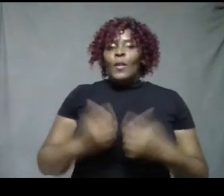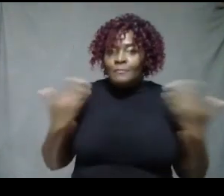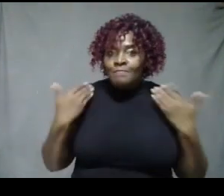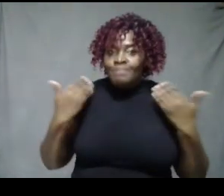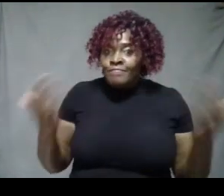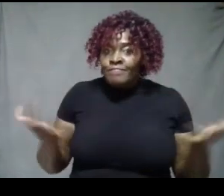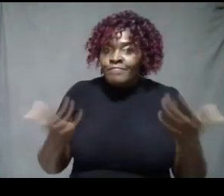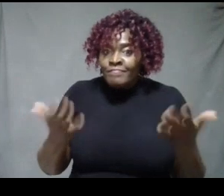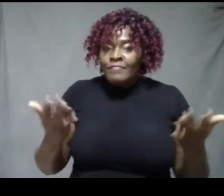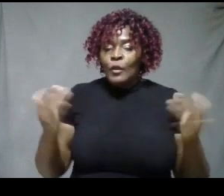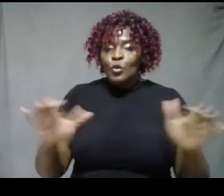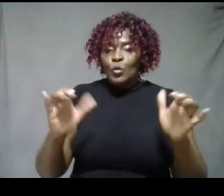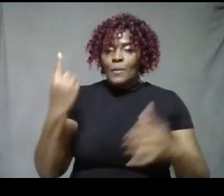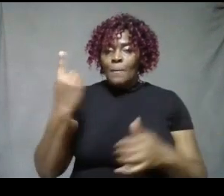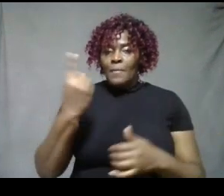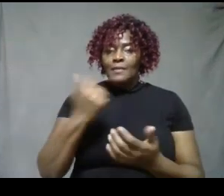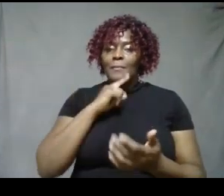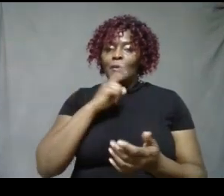mutual benefit for everyone.